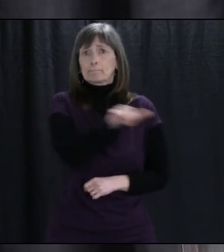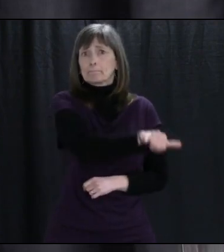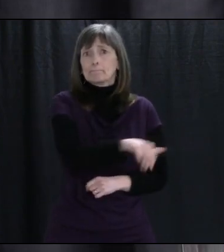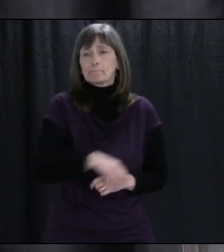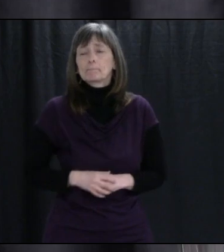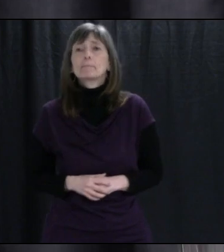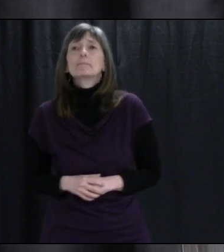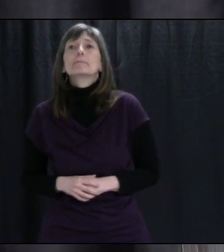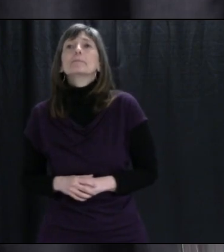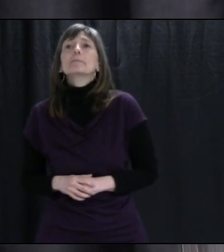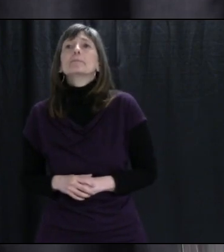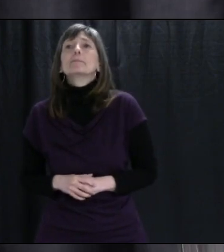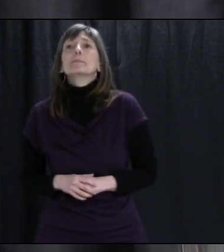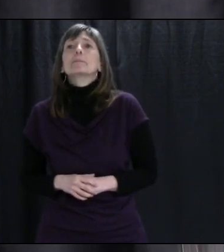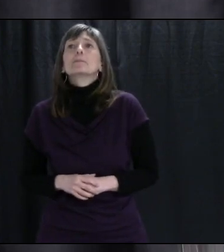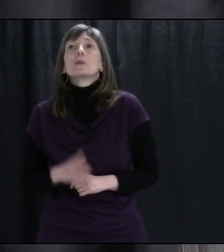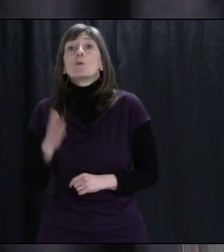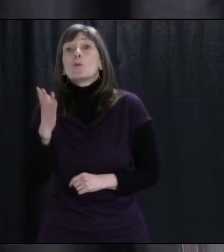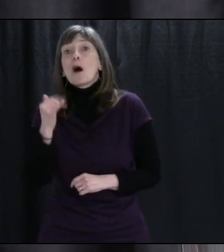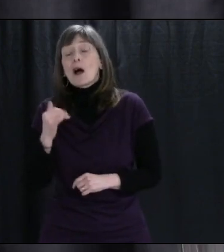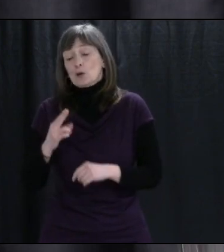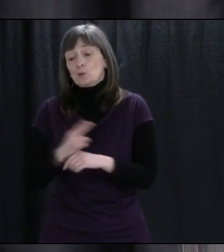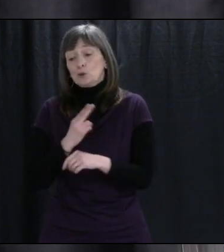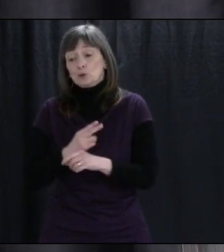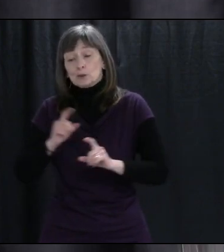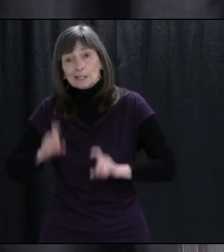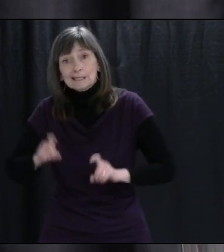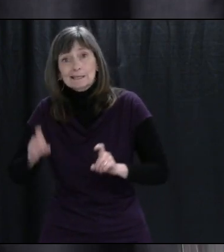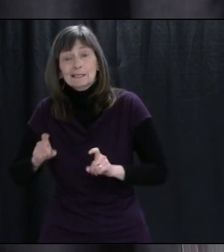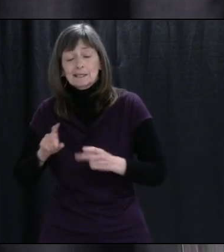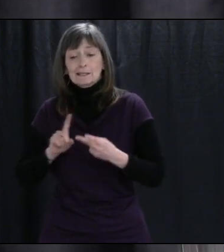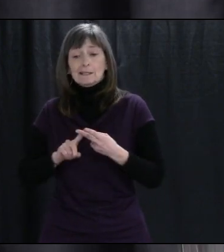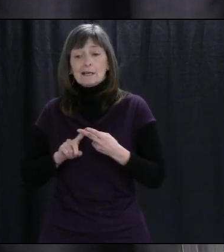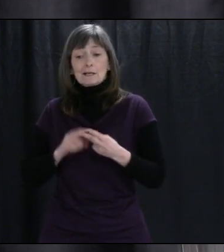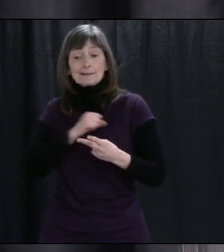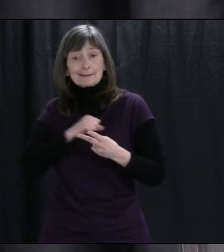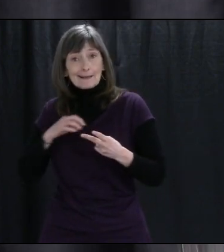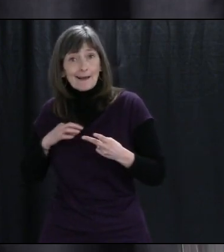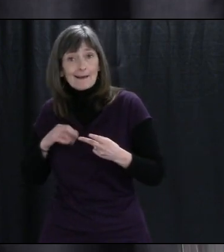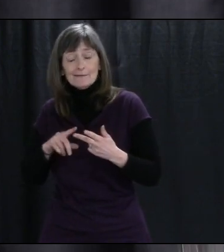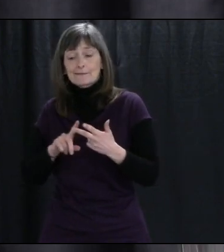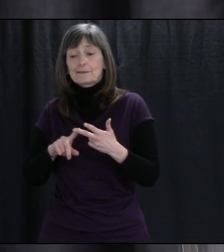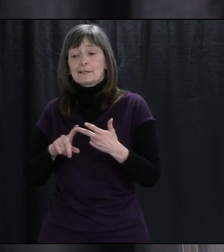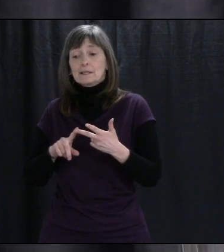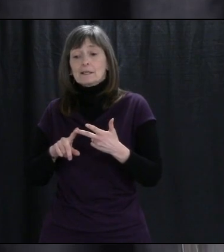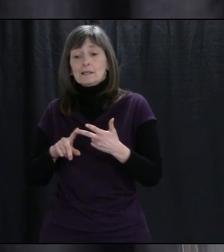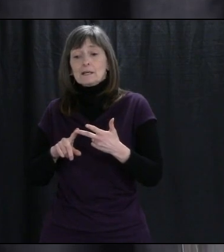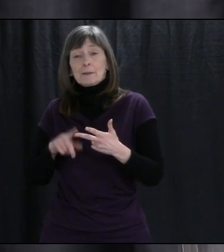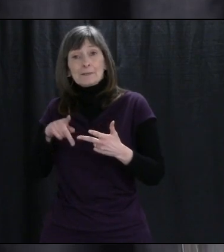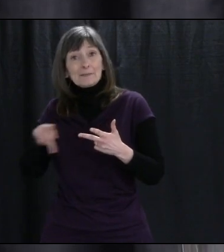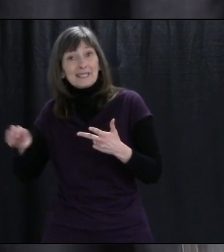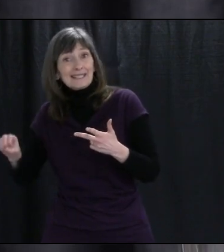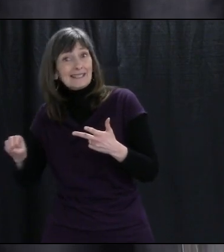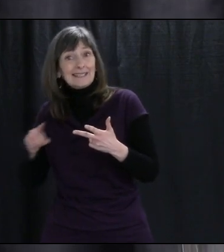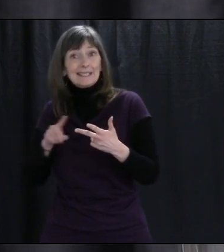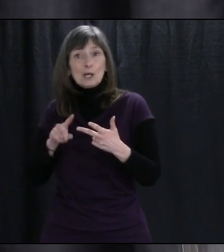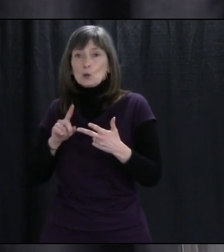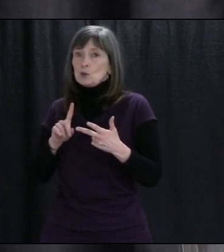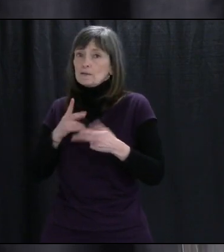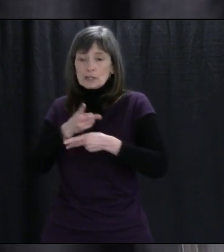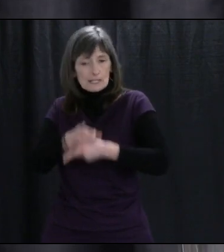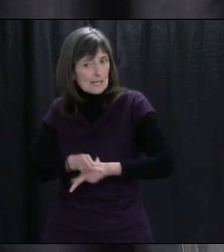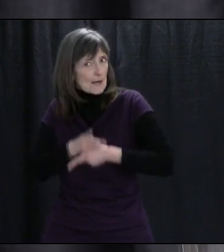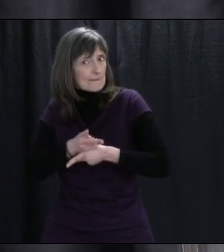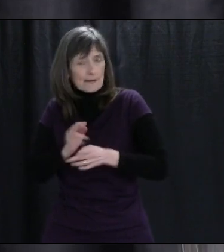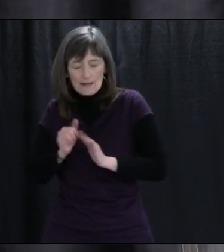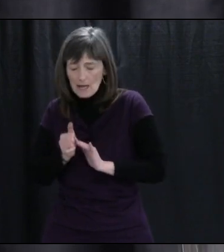our testing and personnel and PPE in a very focused way to make sure that we do